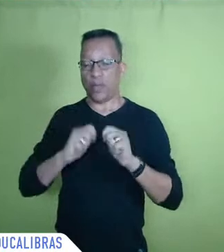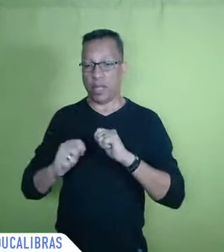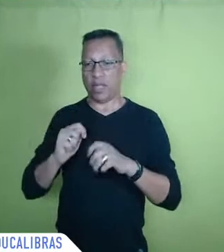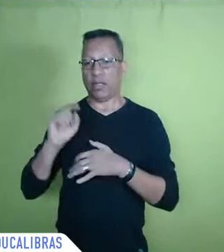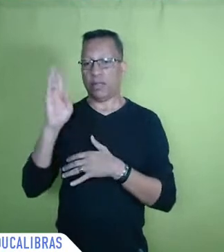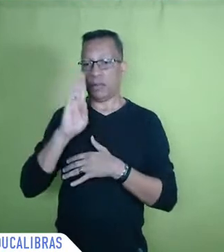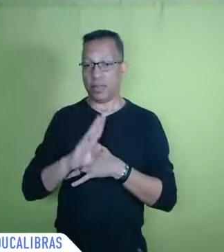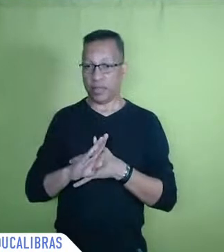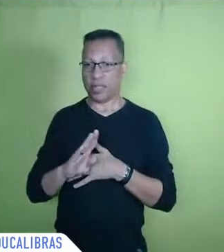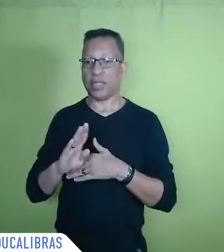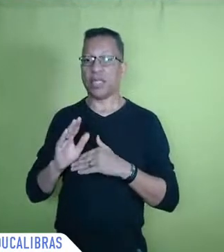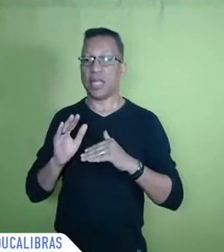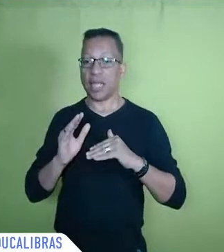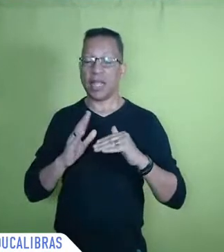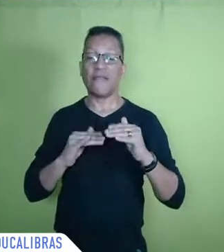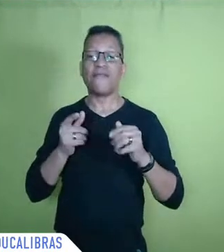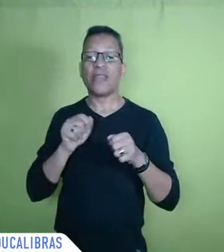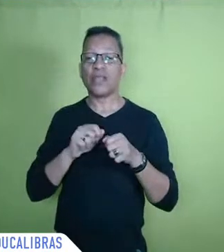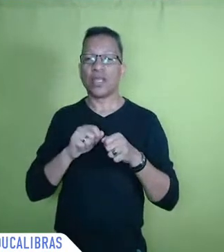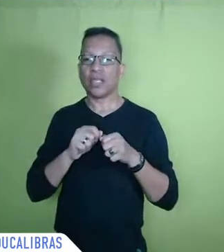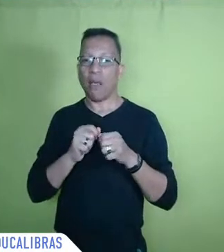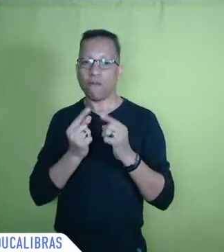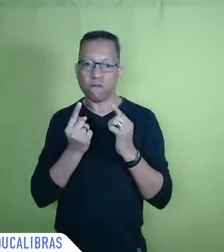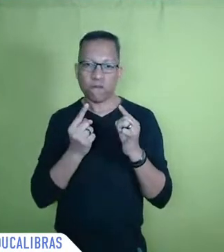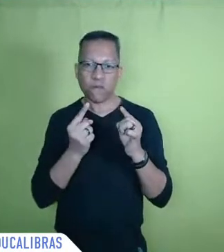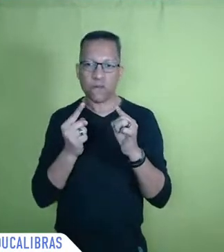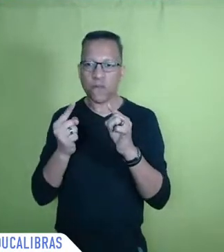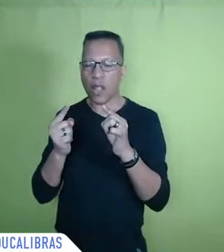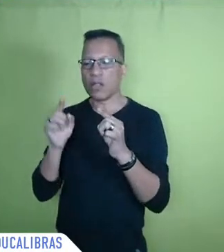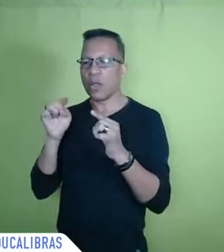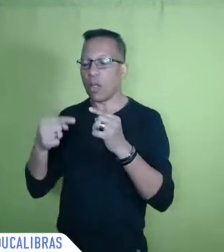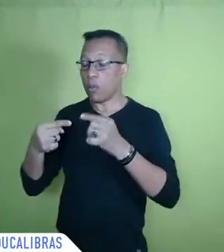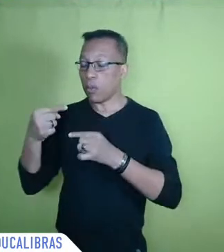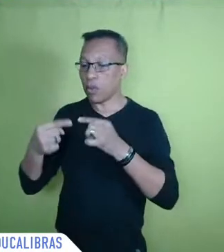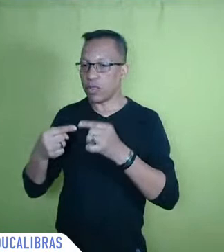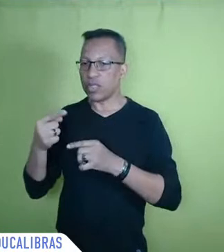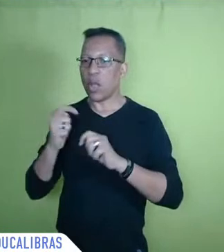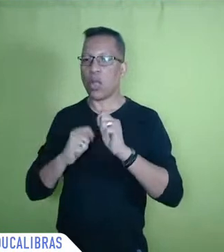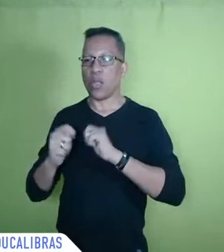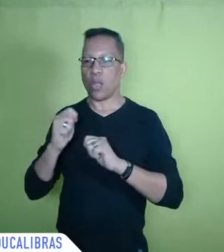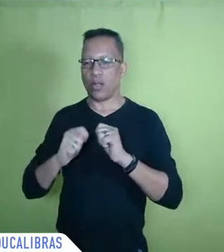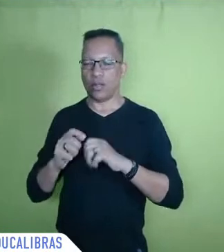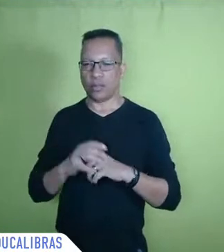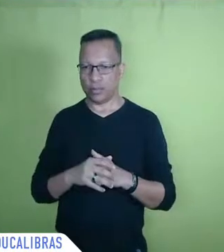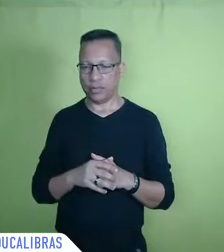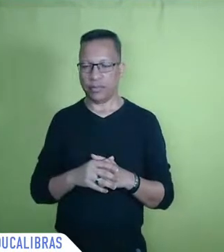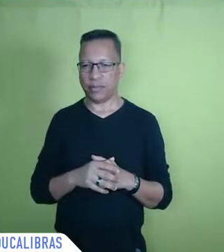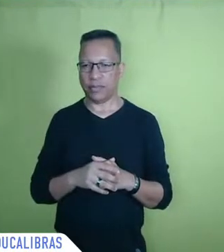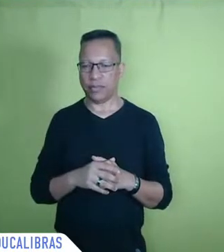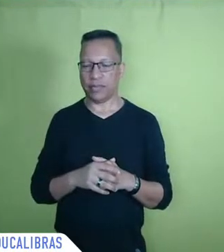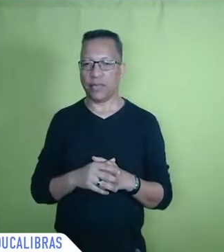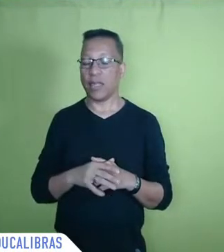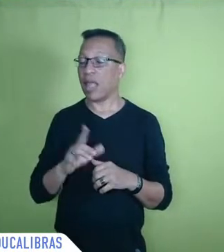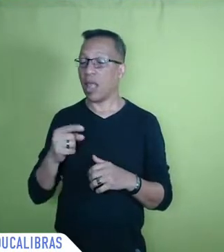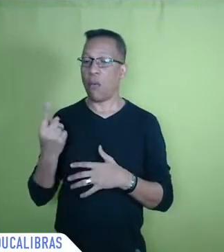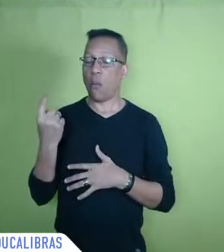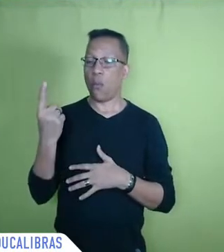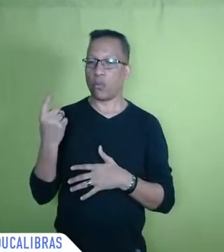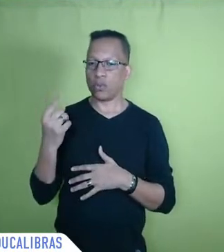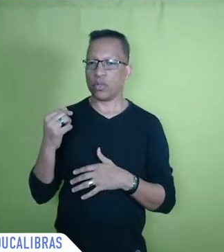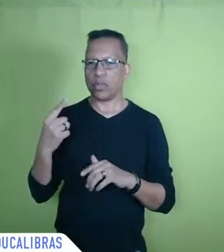Like the Minister of Economy in Brazil, he practices terrorism against his